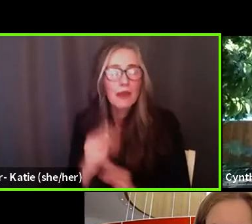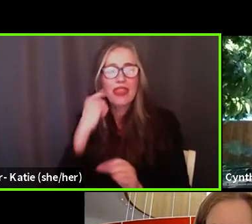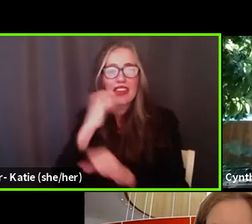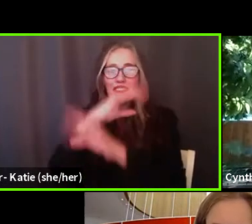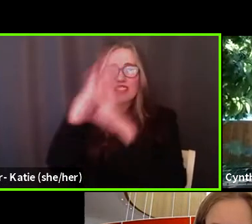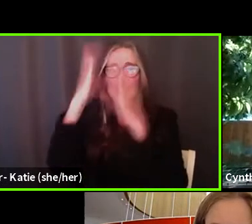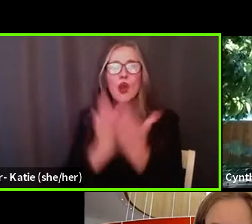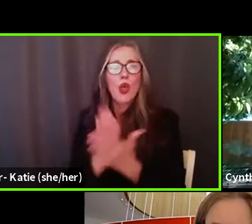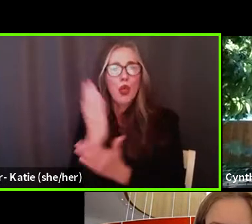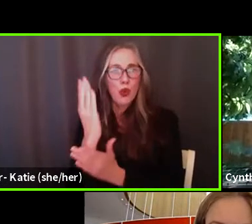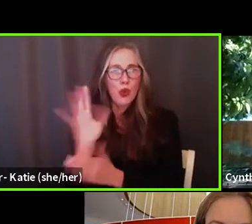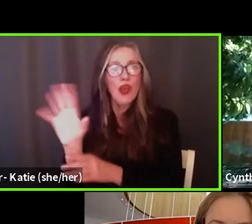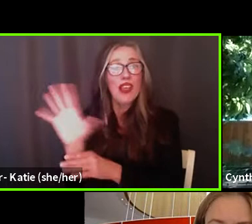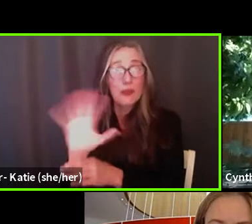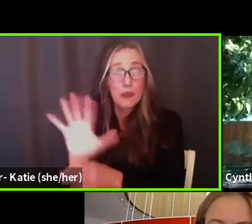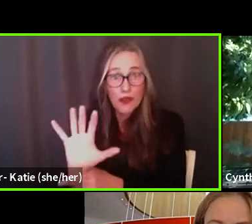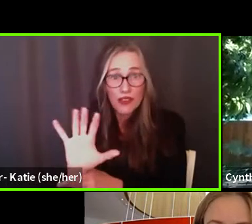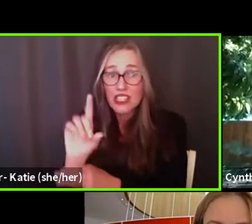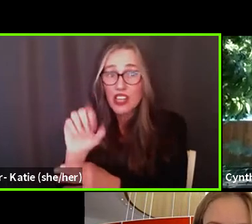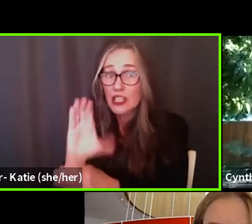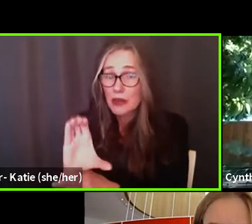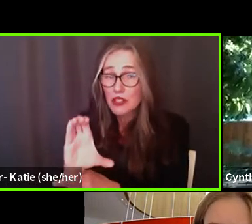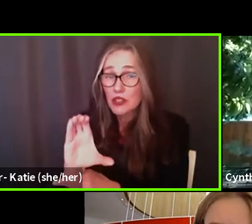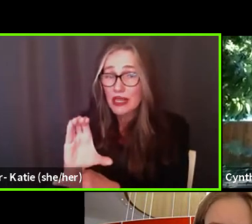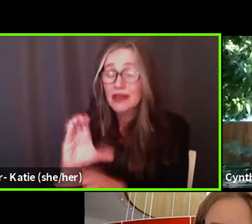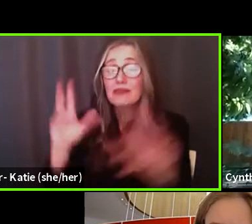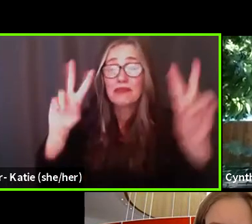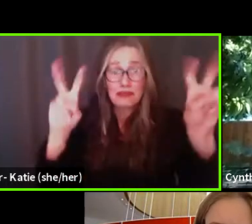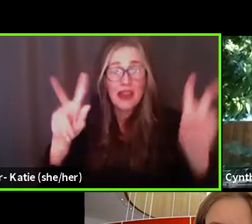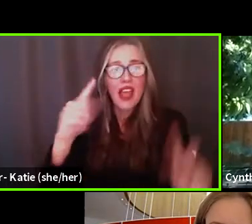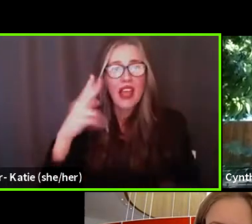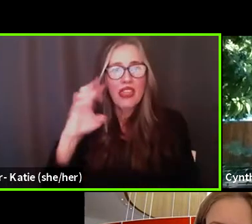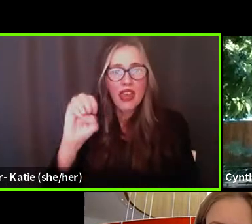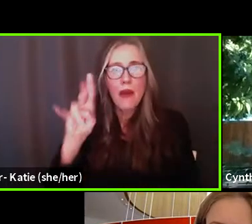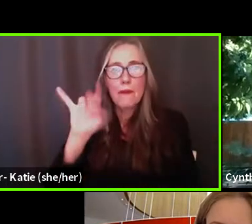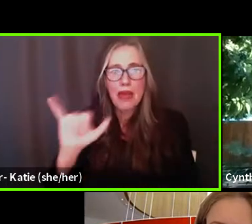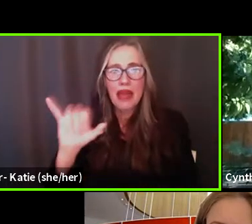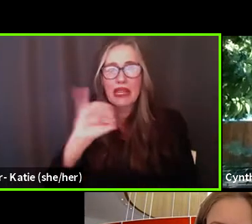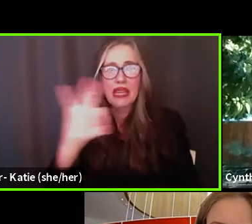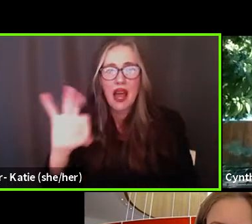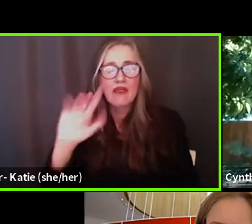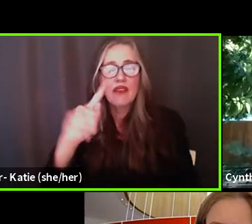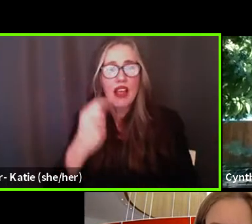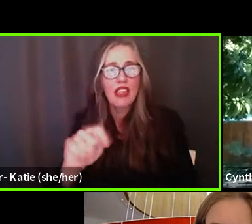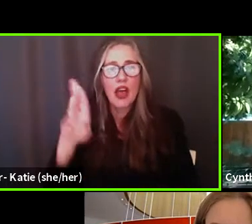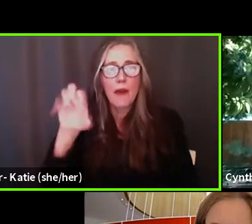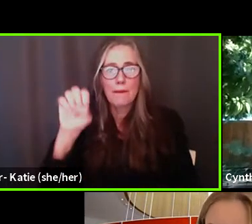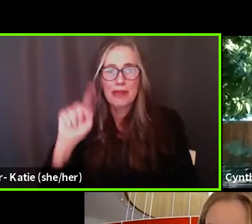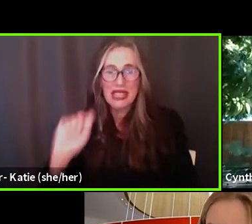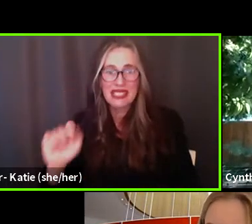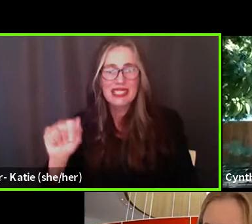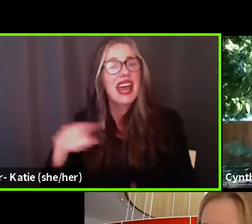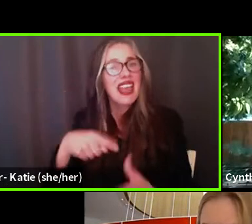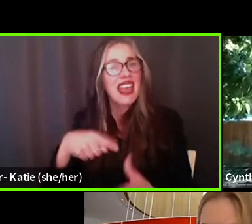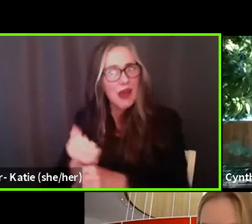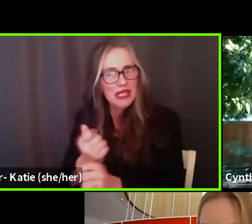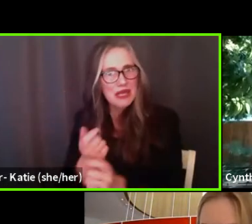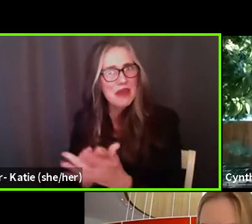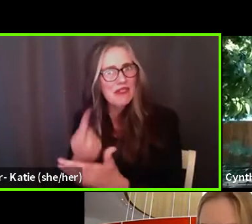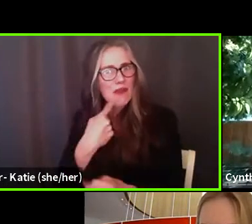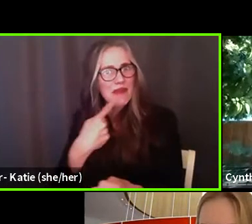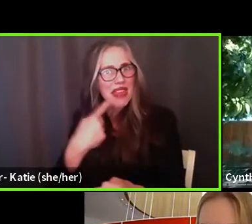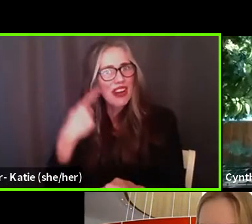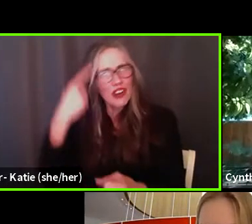documentary belly of the beast which was born from their conviction and a shared sense of purpose and value and this is truly